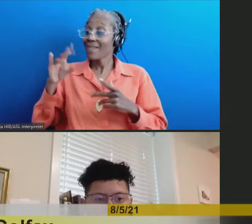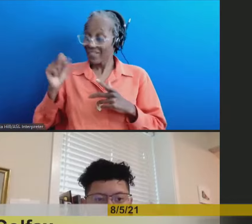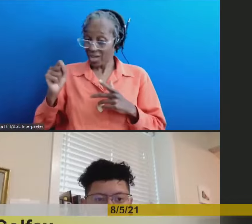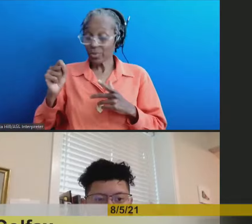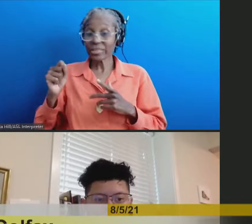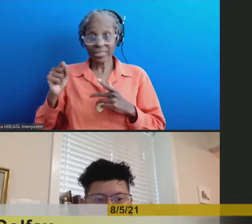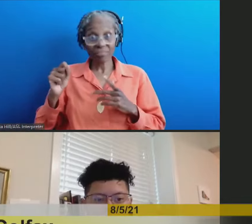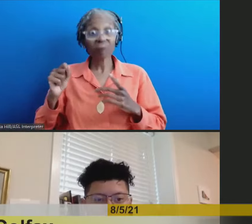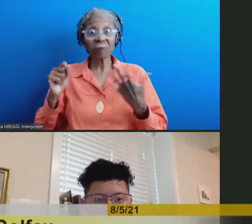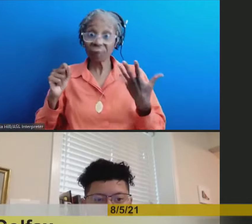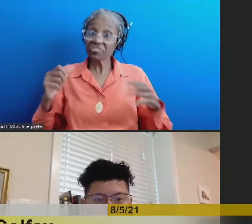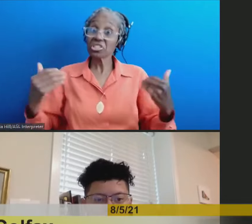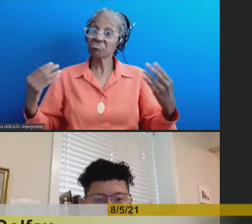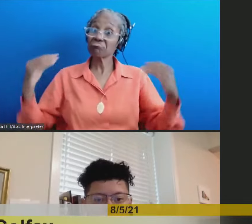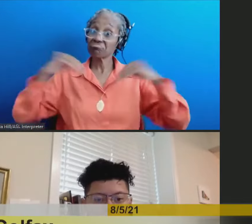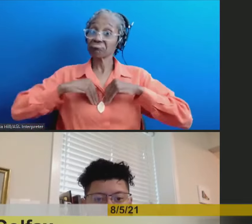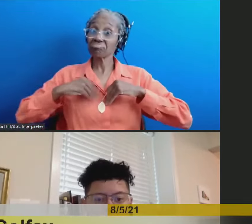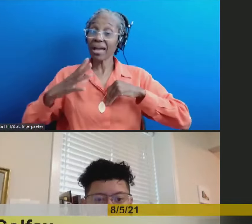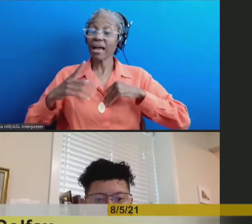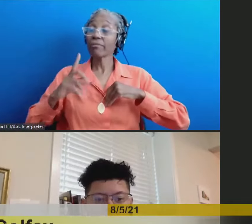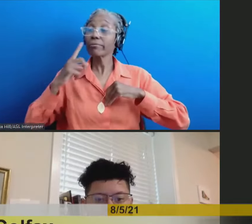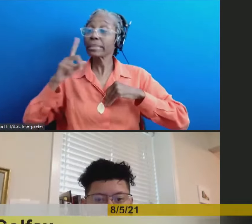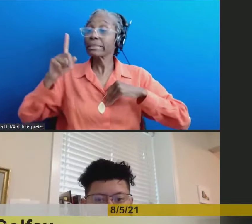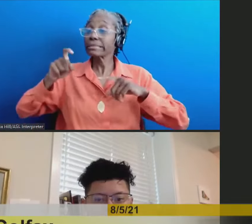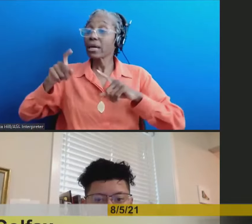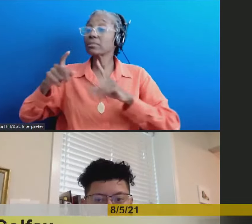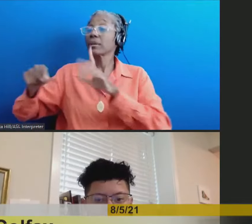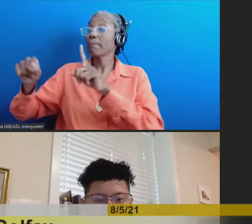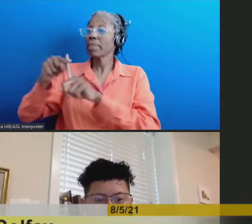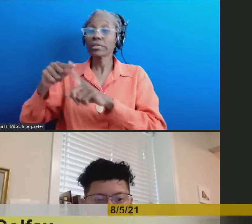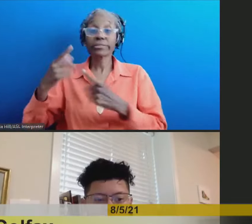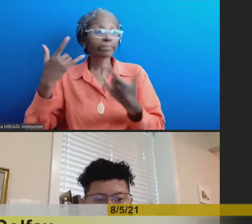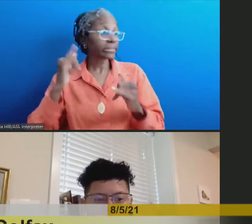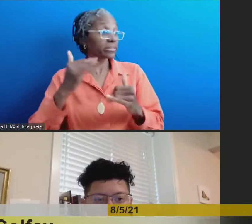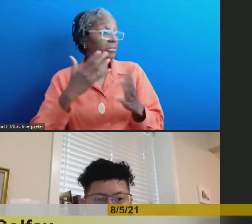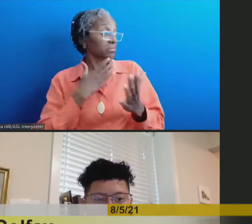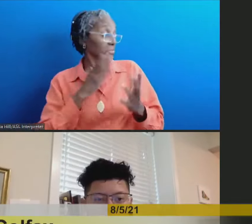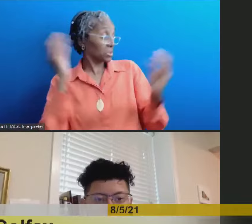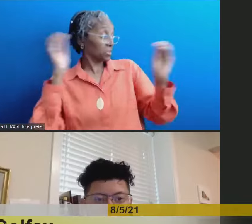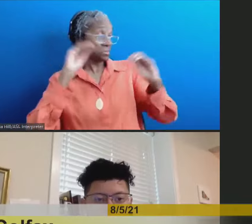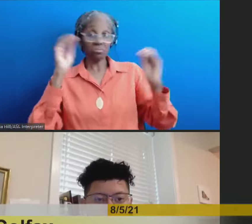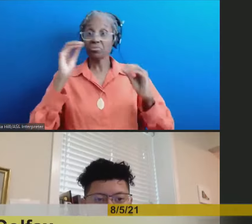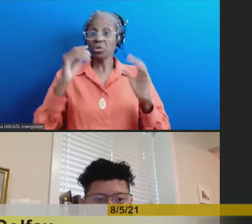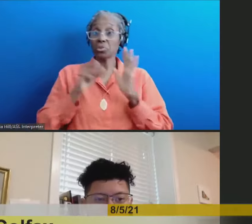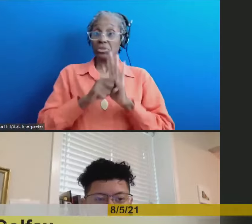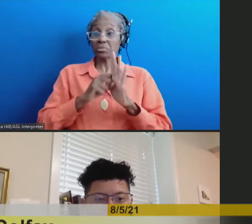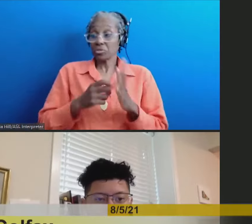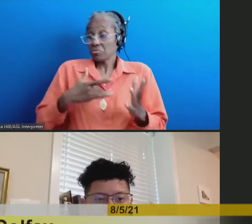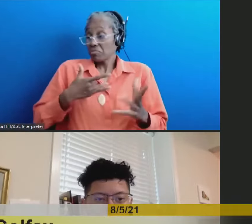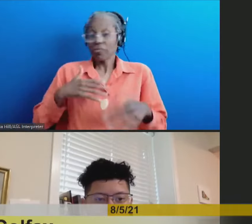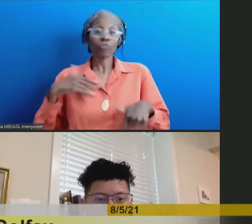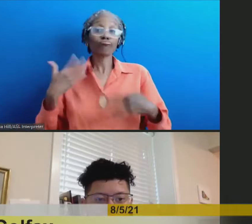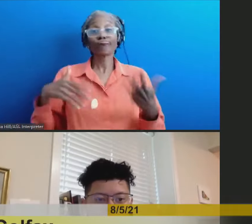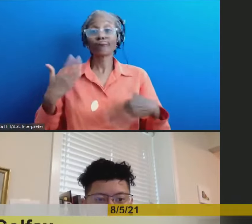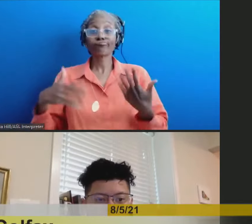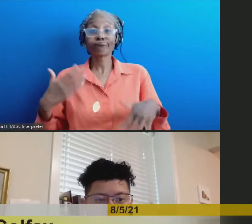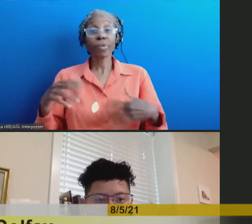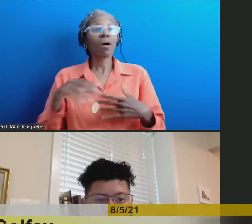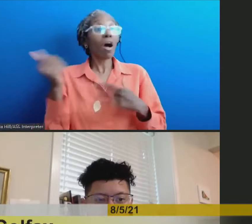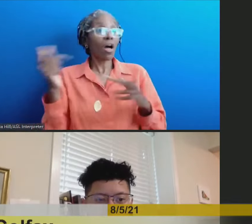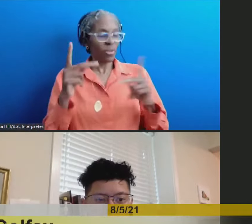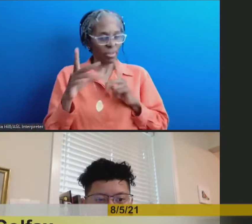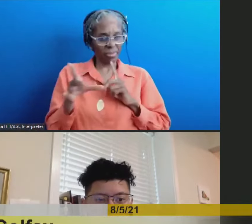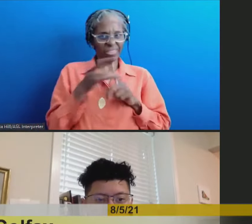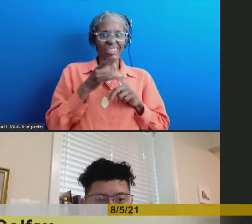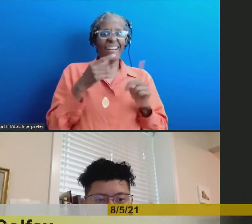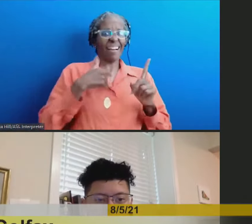be positive, right? And then there are some people who have, mild to moderate symptoms. But I think we've all heard of